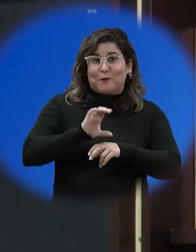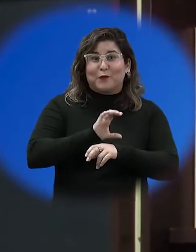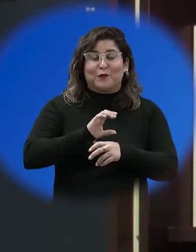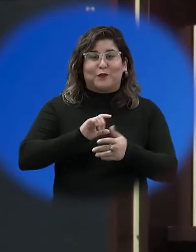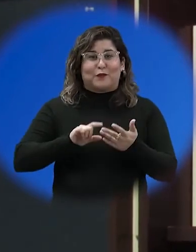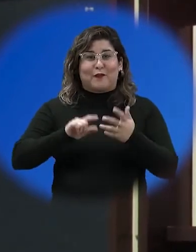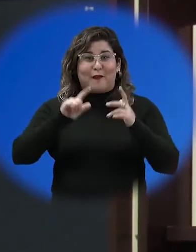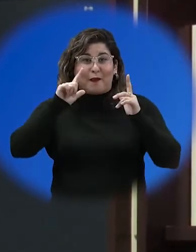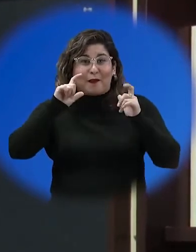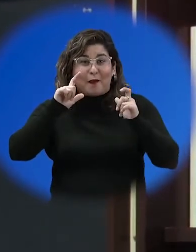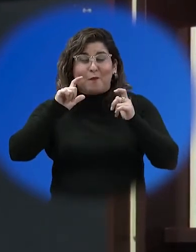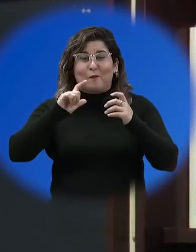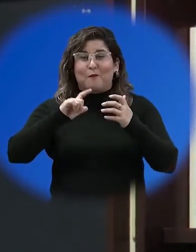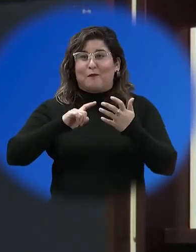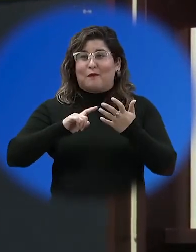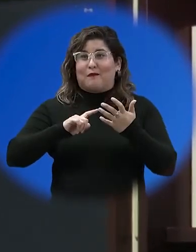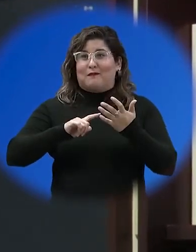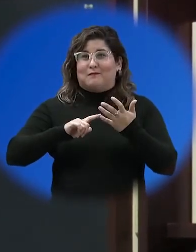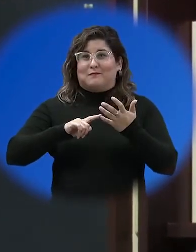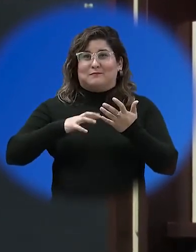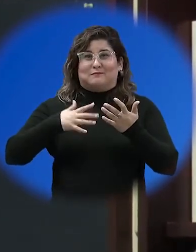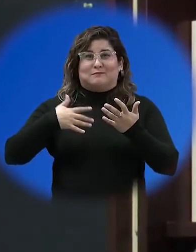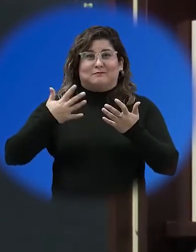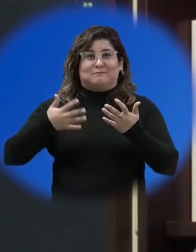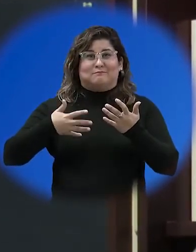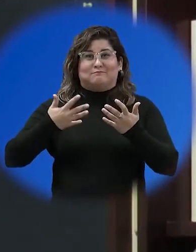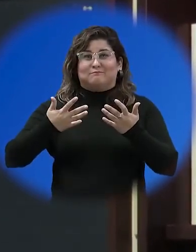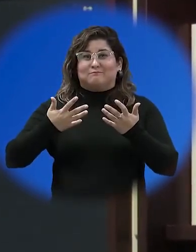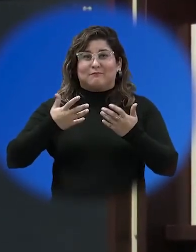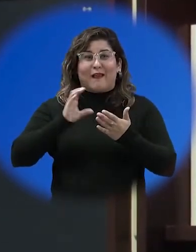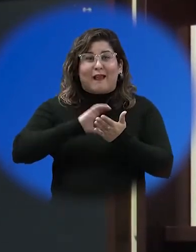book, a computer, a camera,